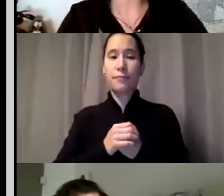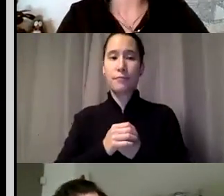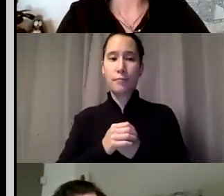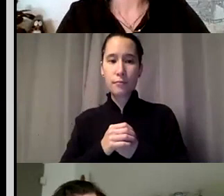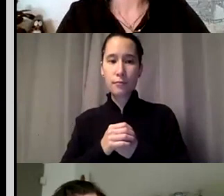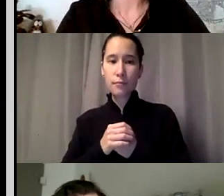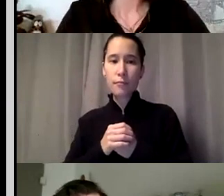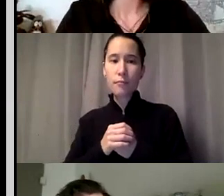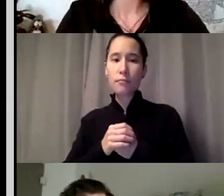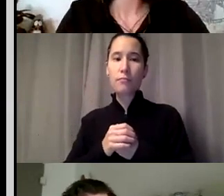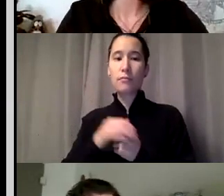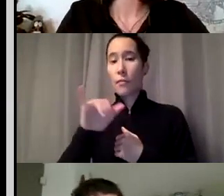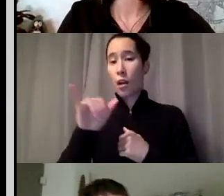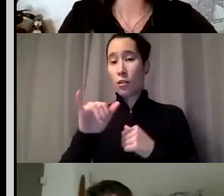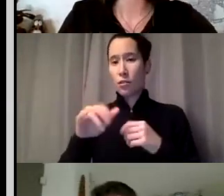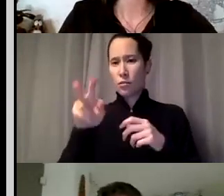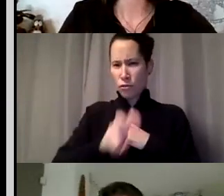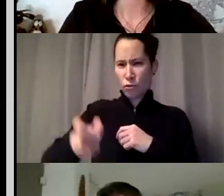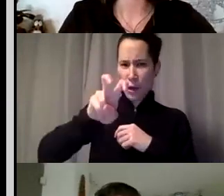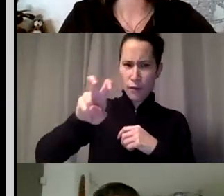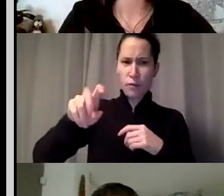first versus to where we are now.